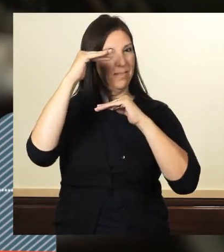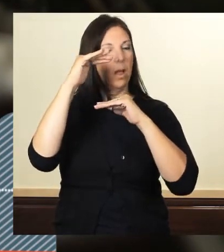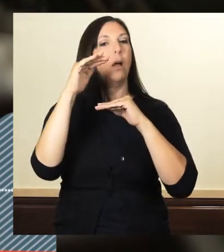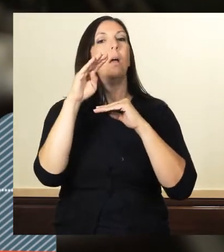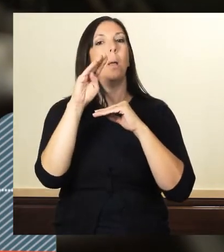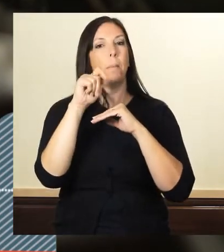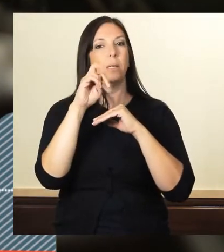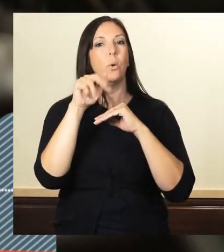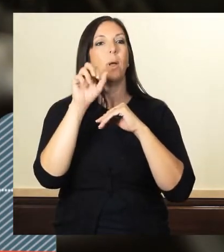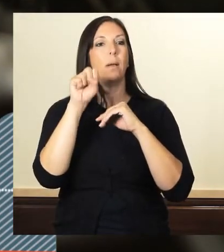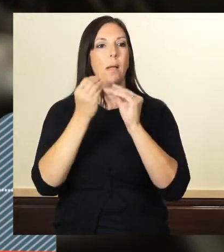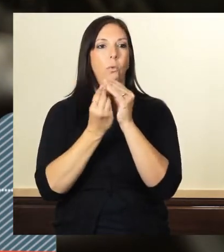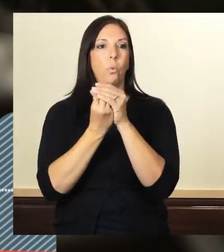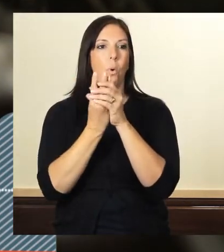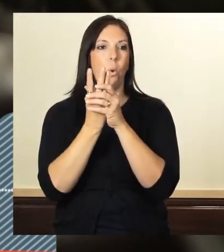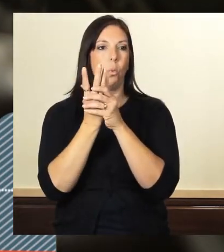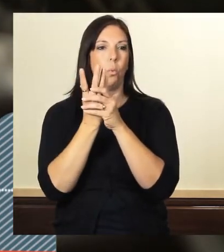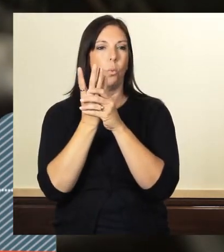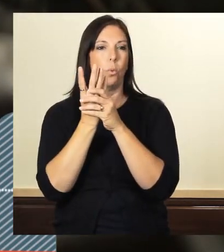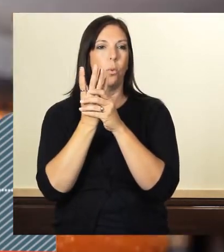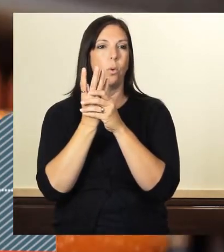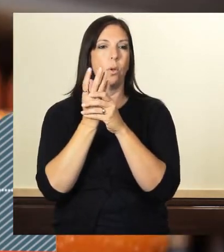2 hours while being prepared.